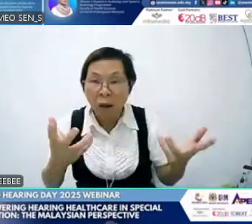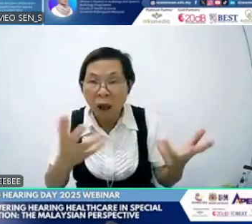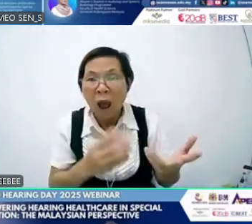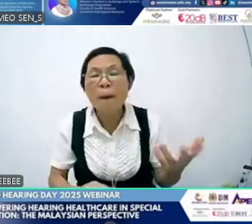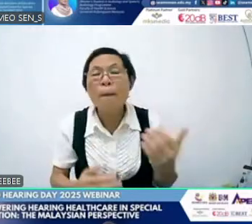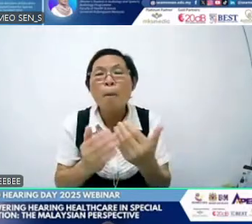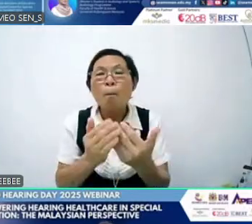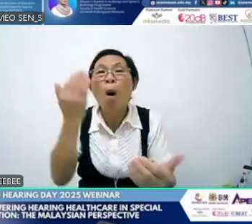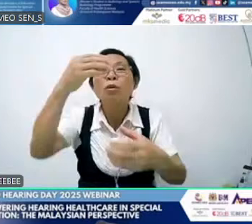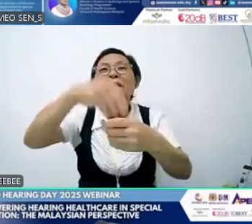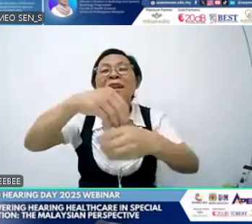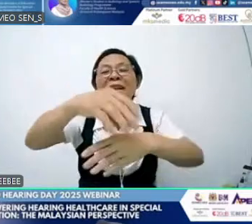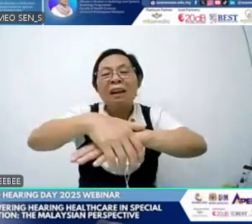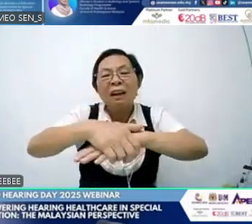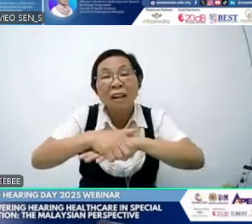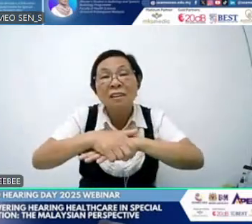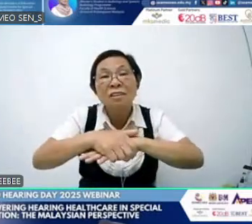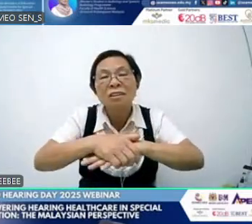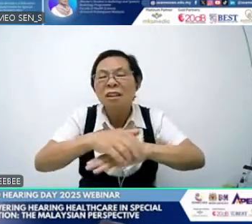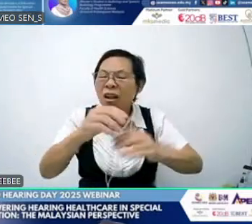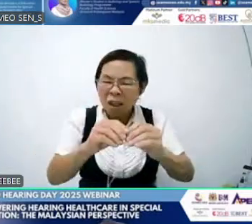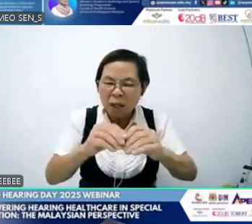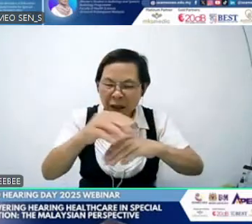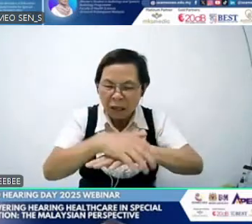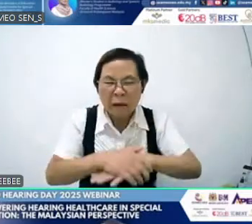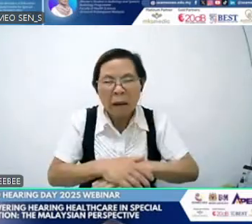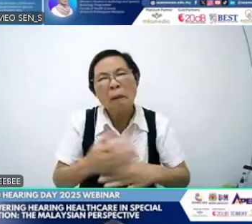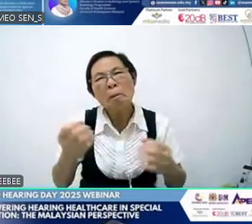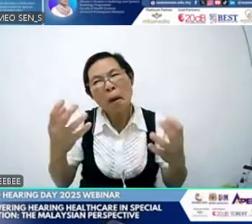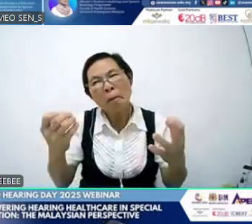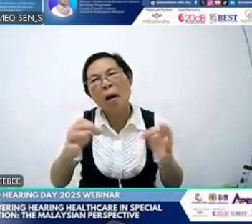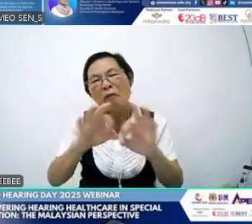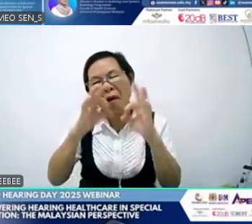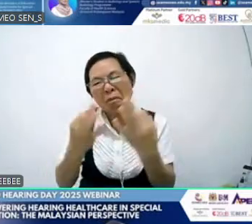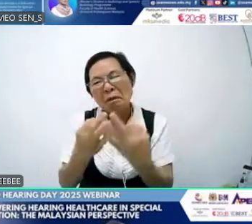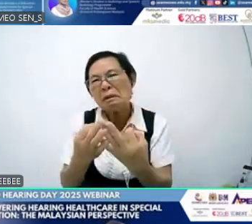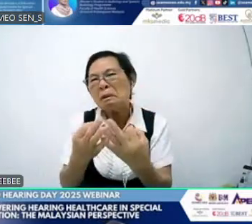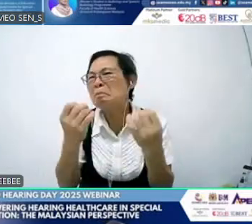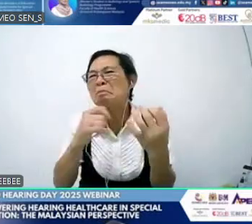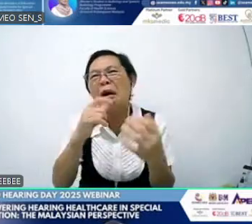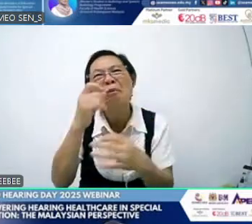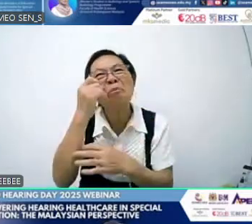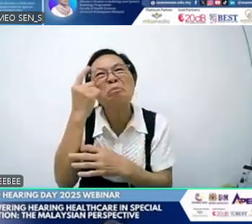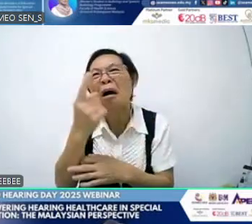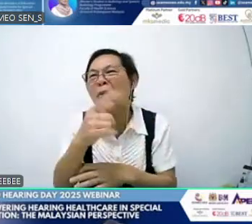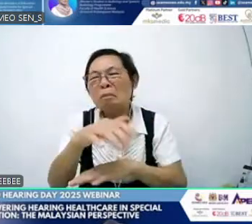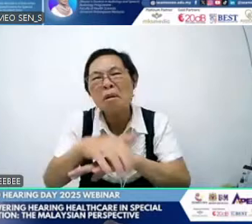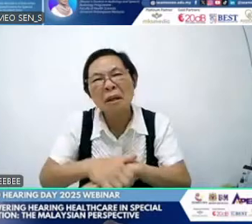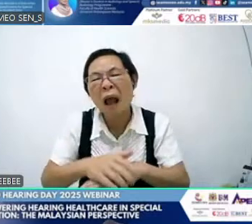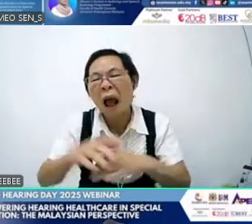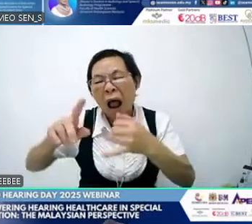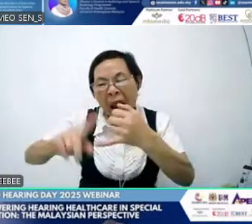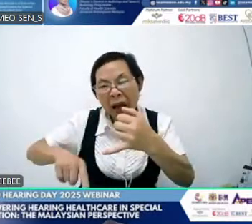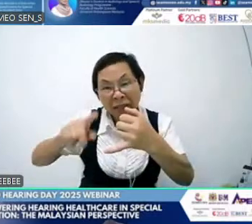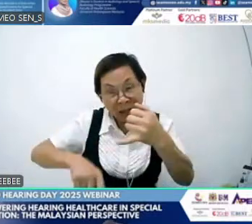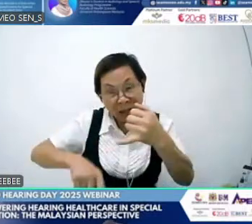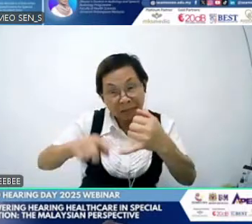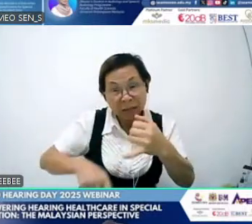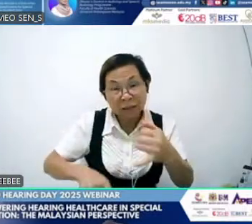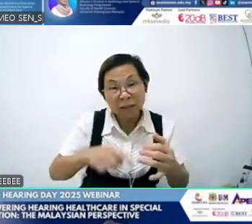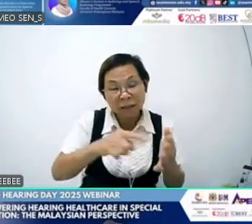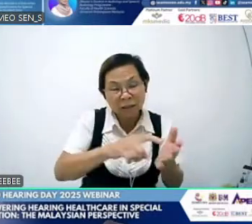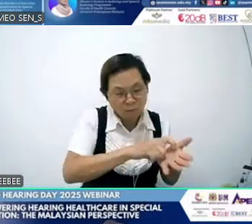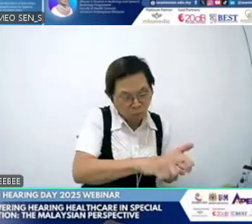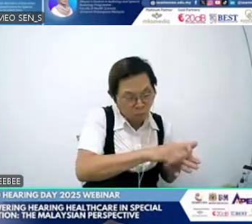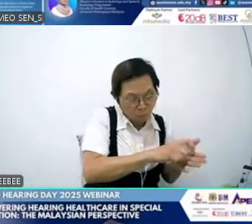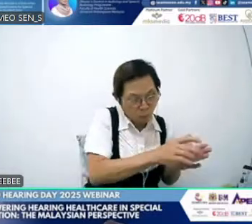available in English, which can be a barrier for many families in Malaysia. And last but not least, this printed